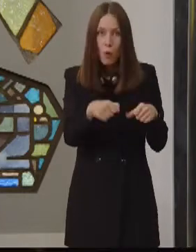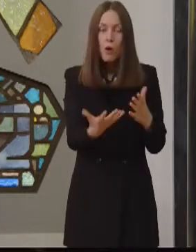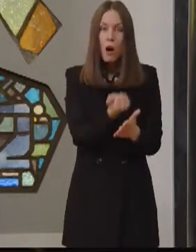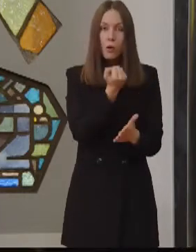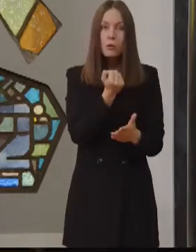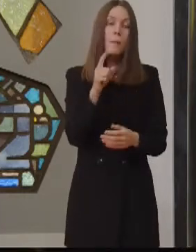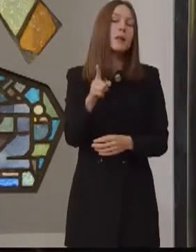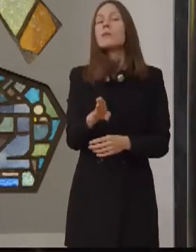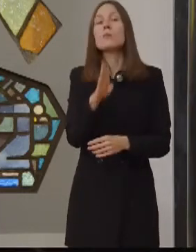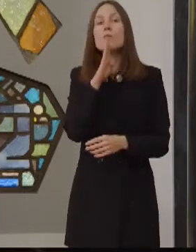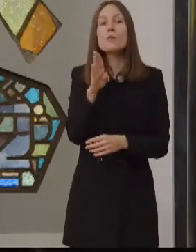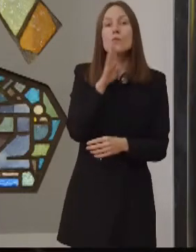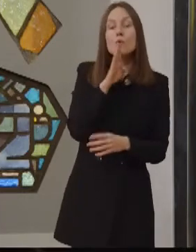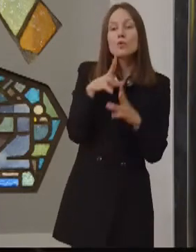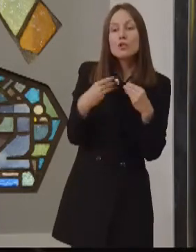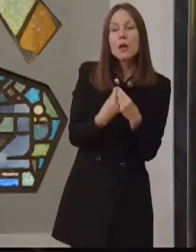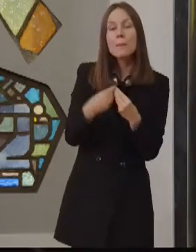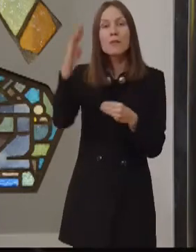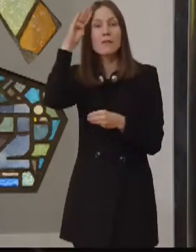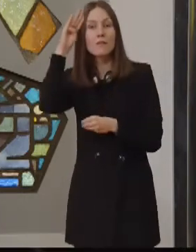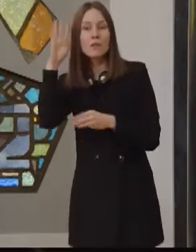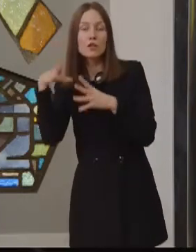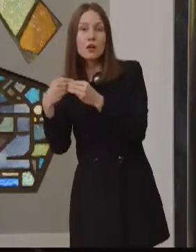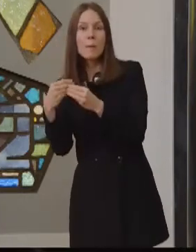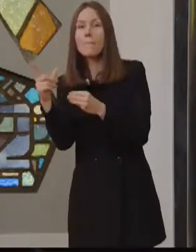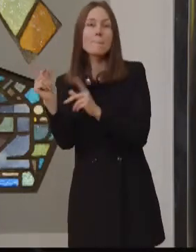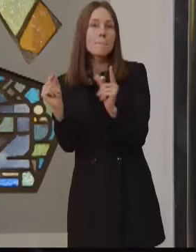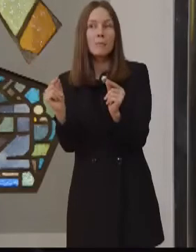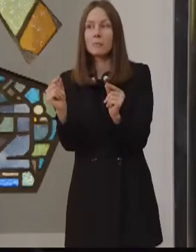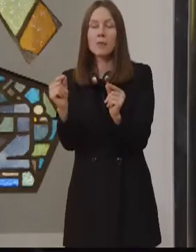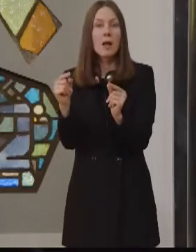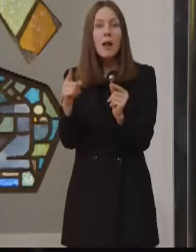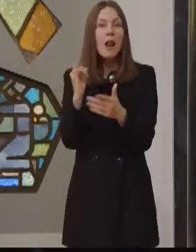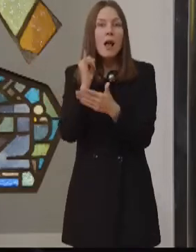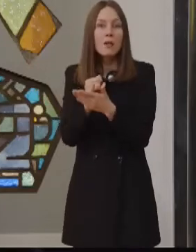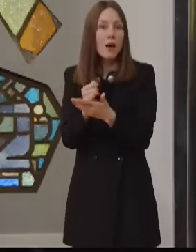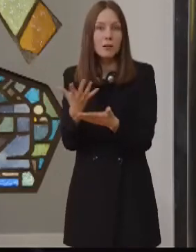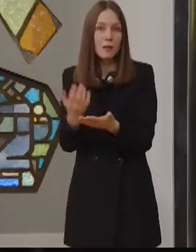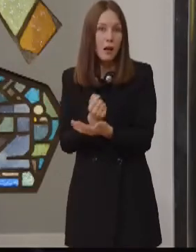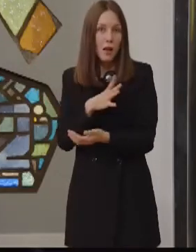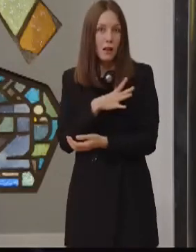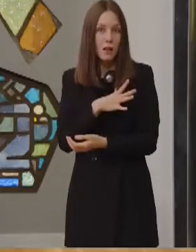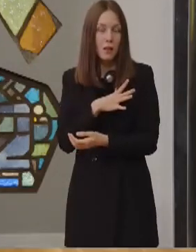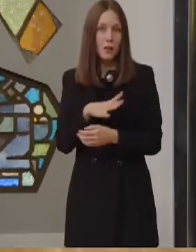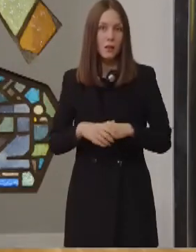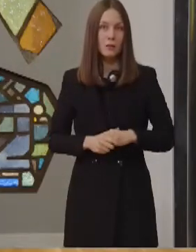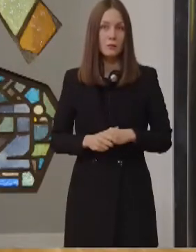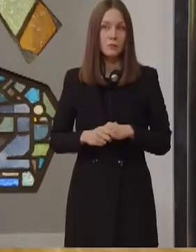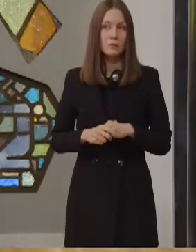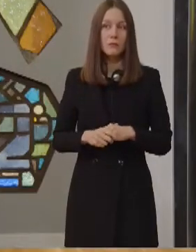stepfather can be considered a family and get different benefits, while in